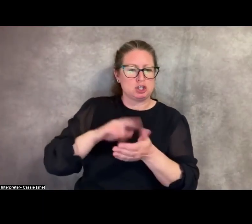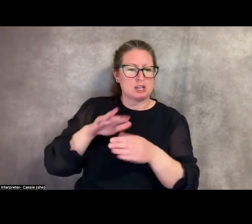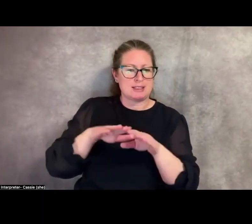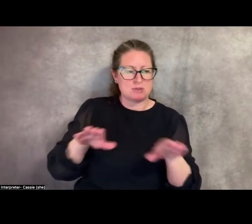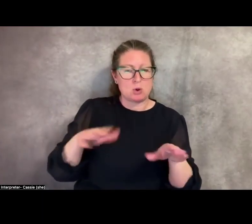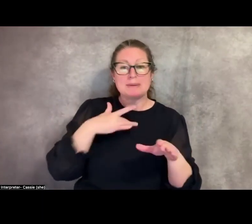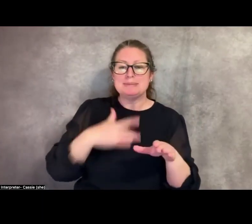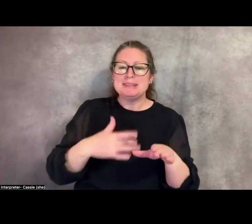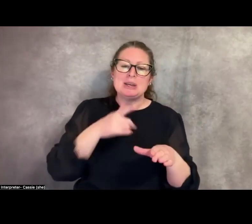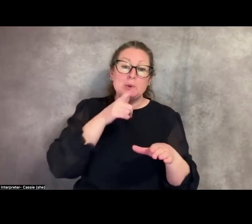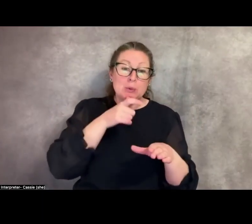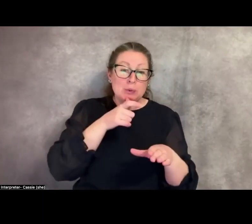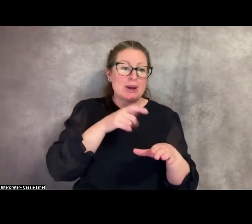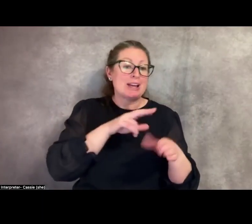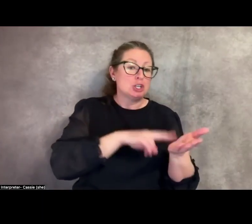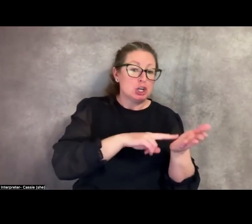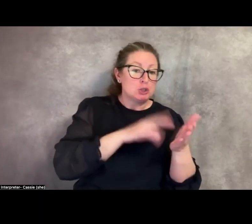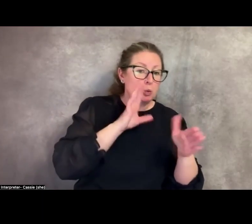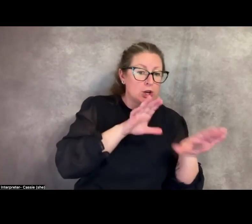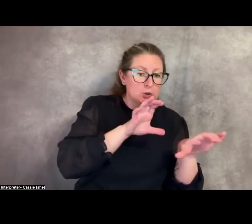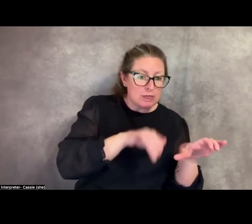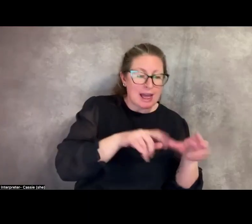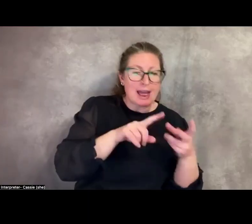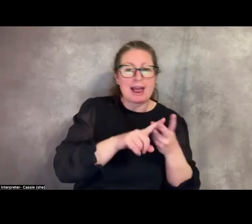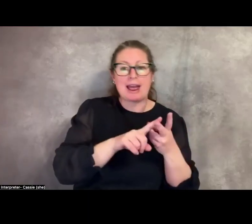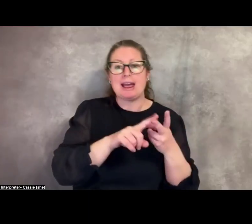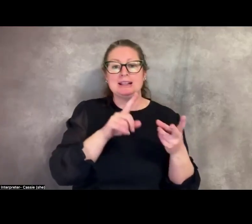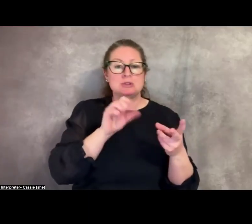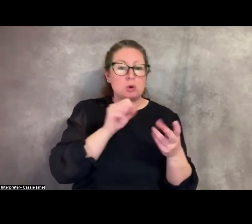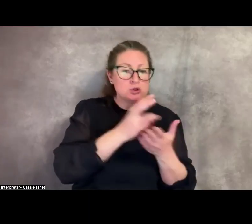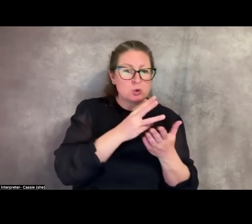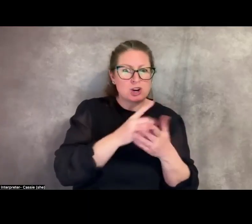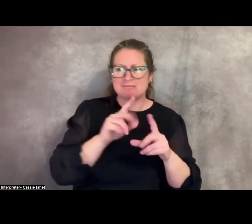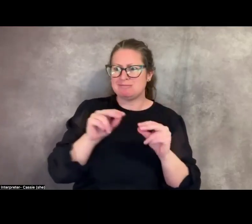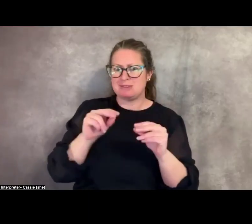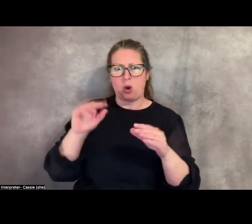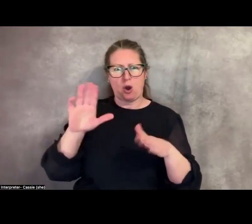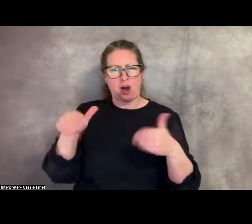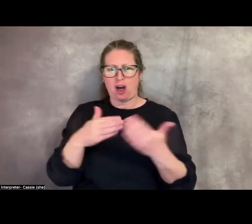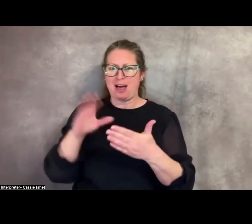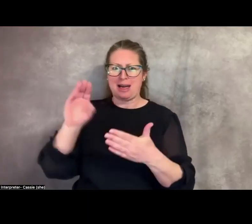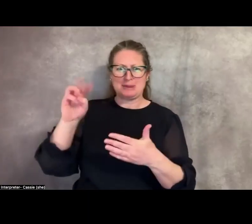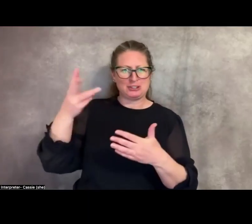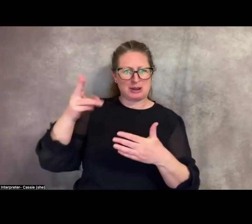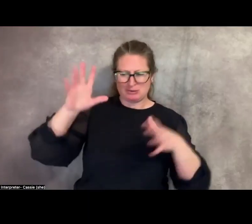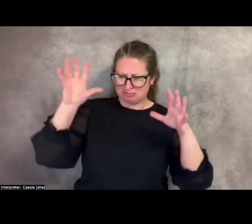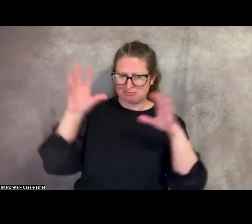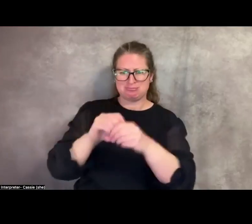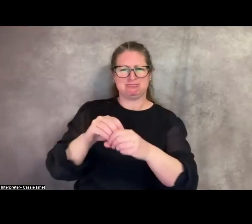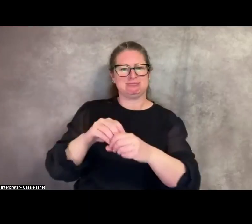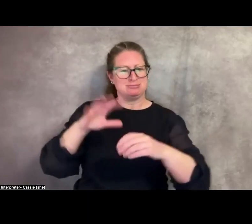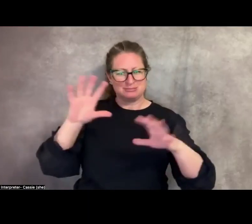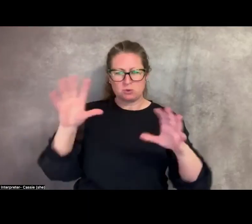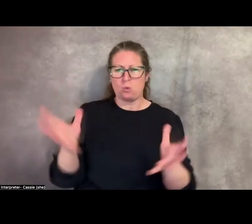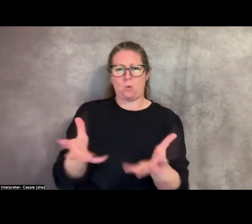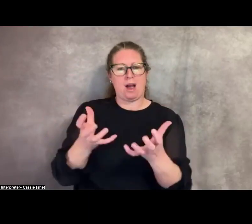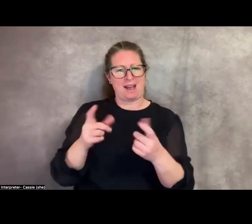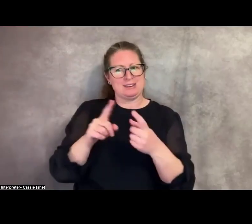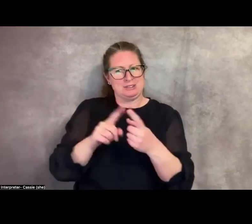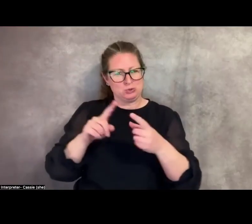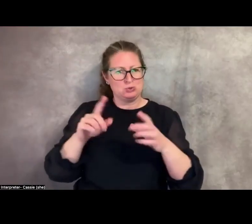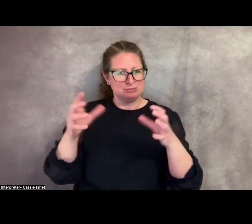the social workers. Now it's MHWs who are all participating as well, and they want to do it. They're taking initiative to